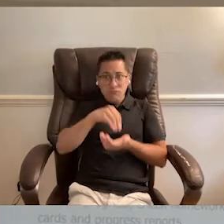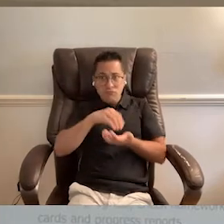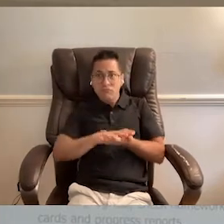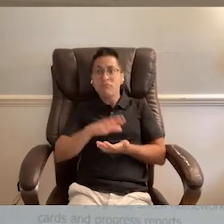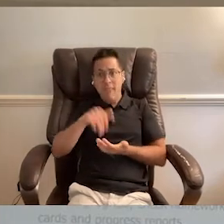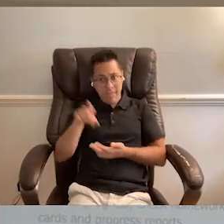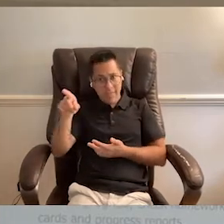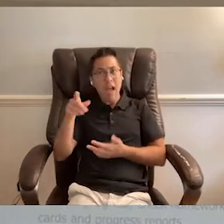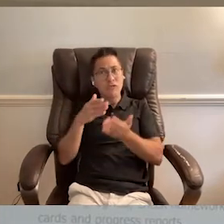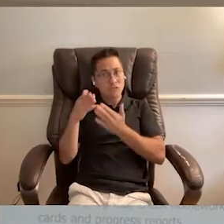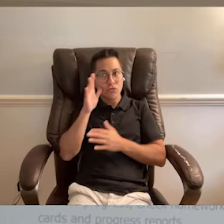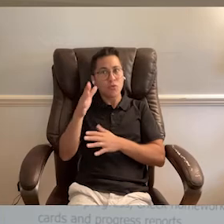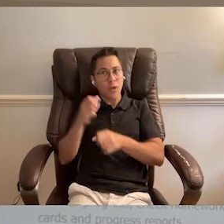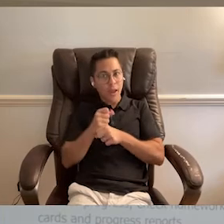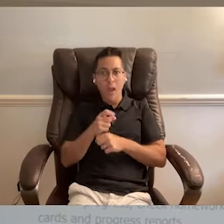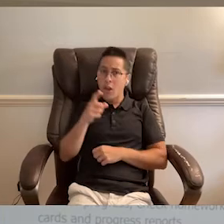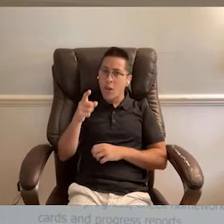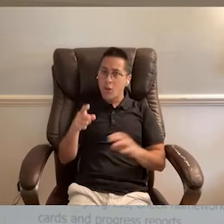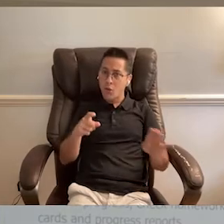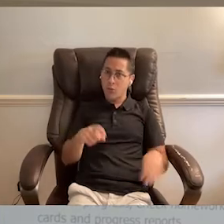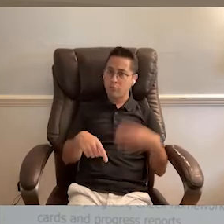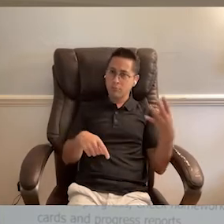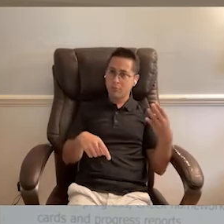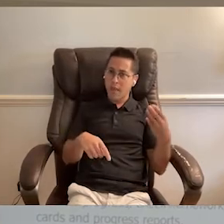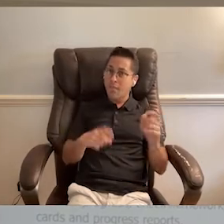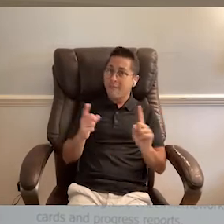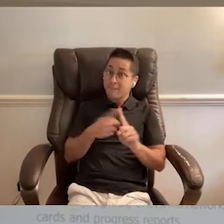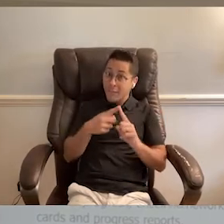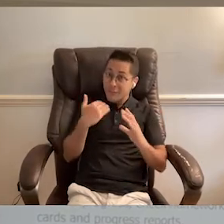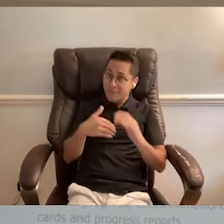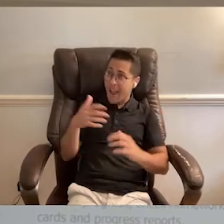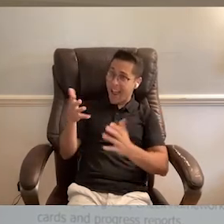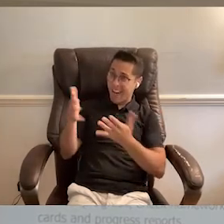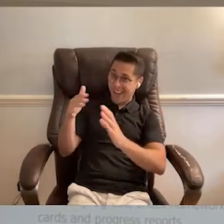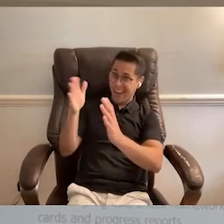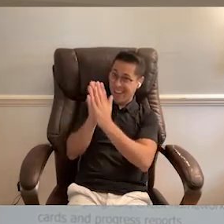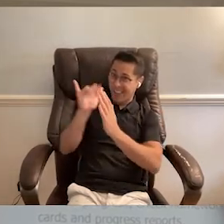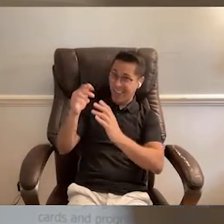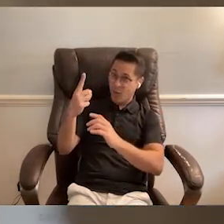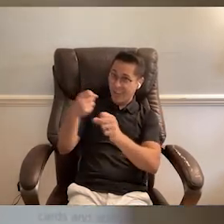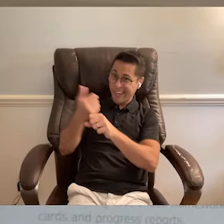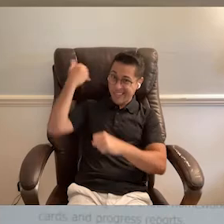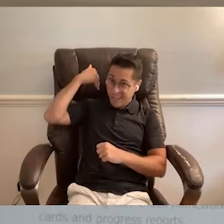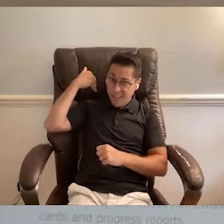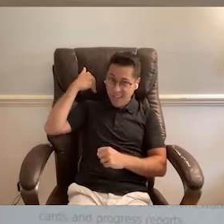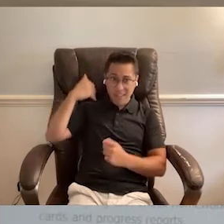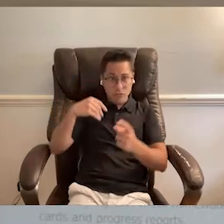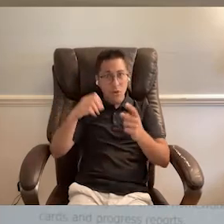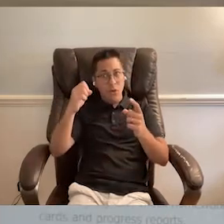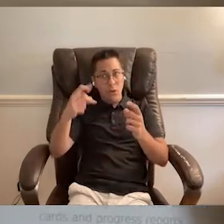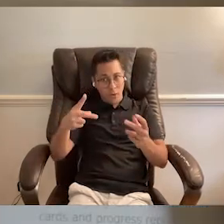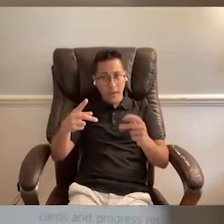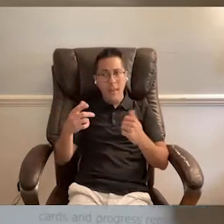you pull out that first email where you asked for it a year later, and you say, okay, now I need